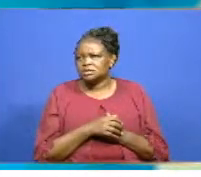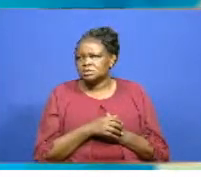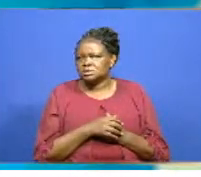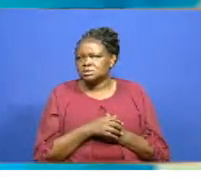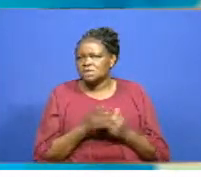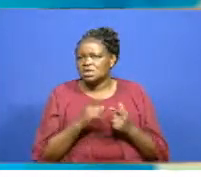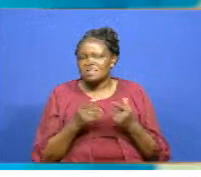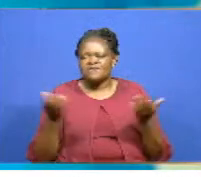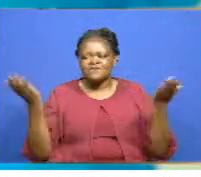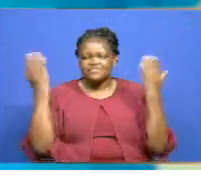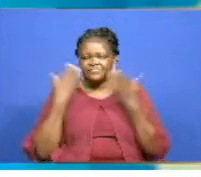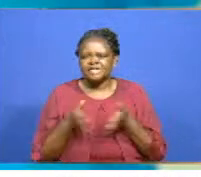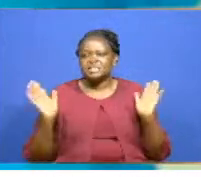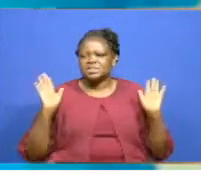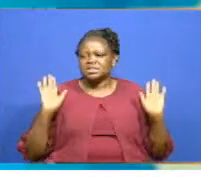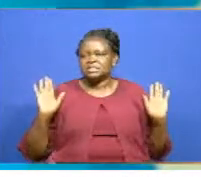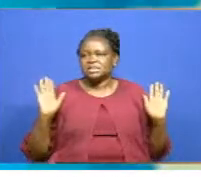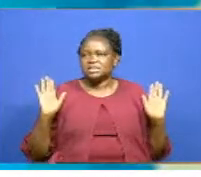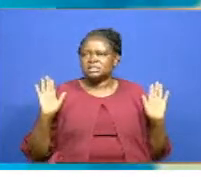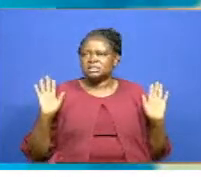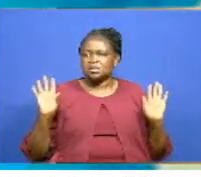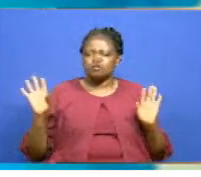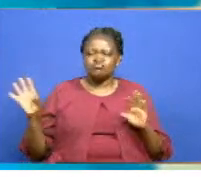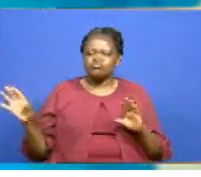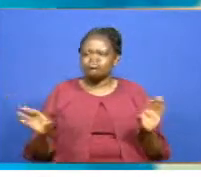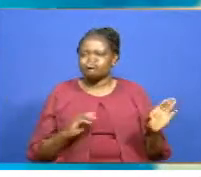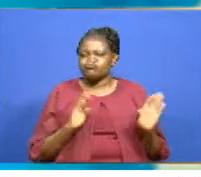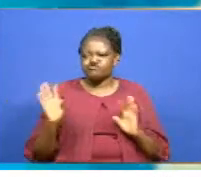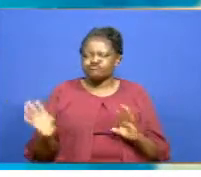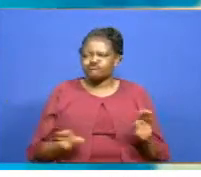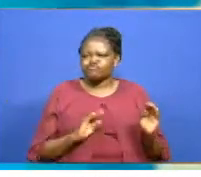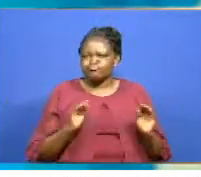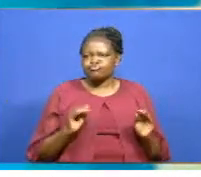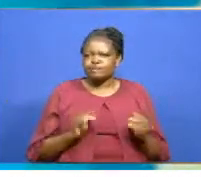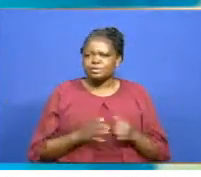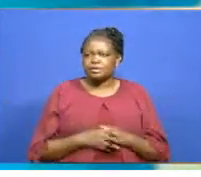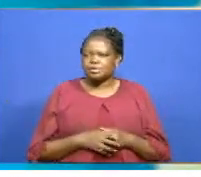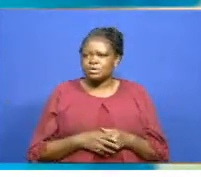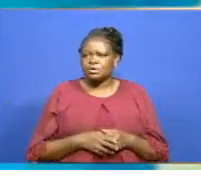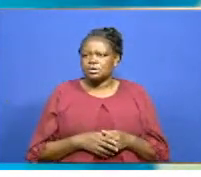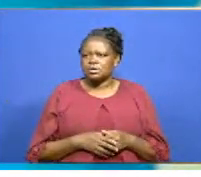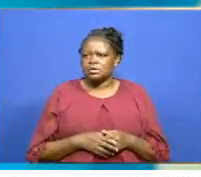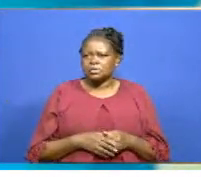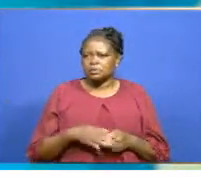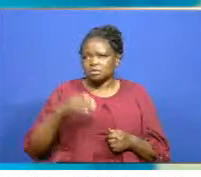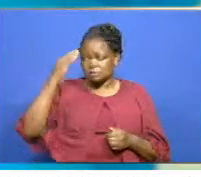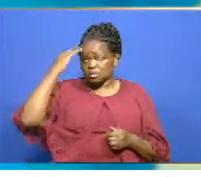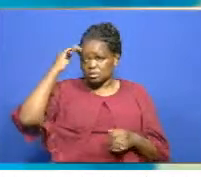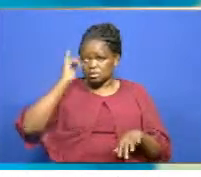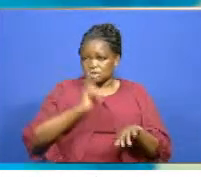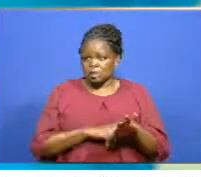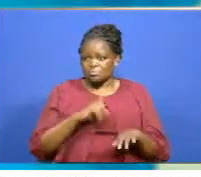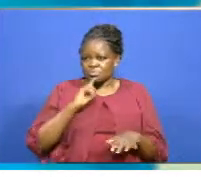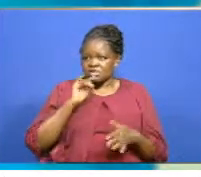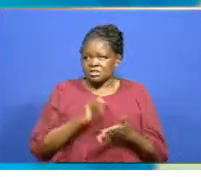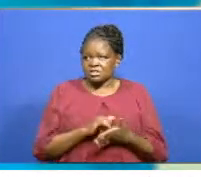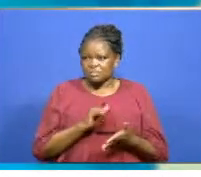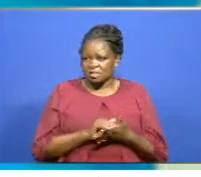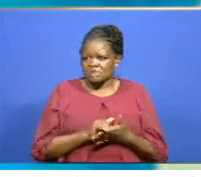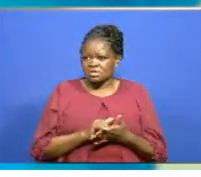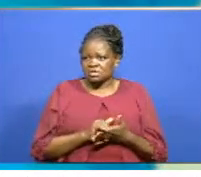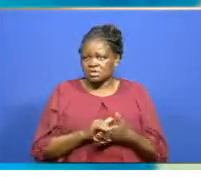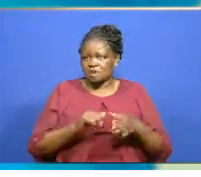machaguzi yanaishia pale. Hao tu ni kutransmit, kucertify na kutransmit. Unajua tukisema kwamba to